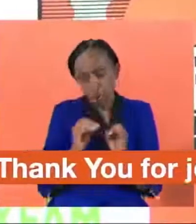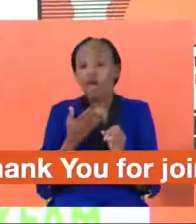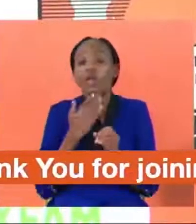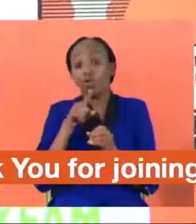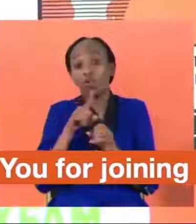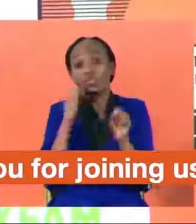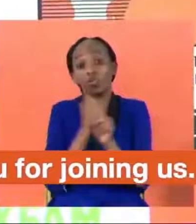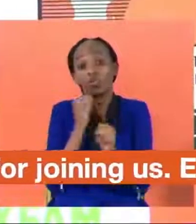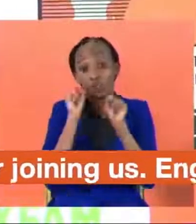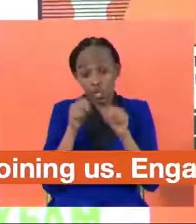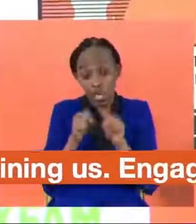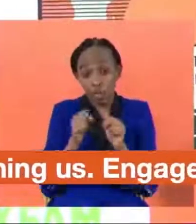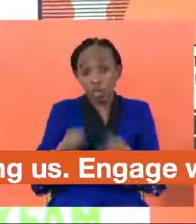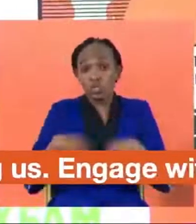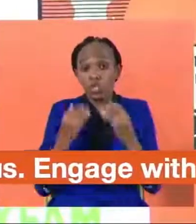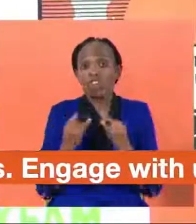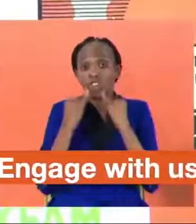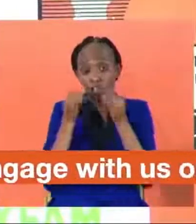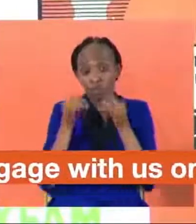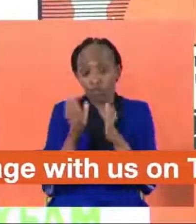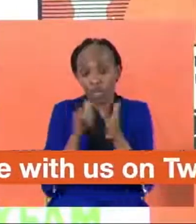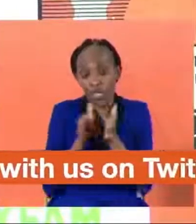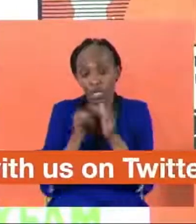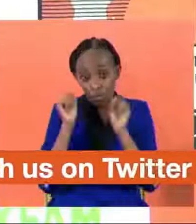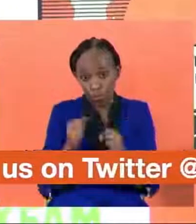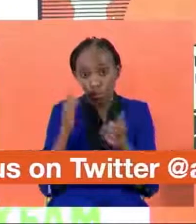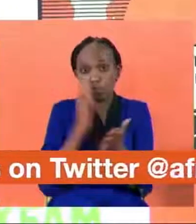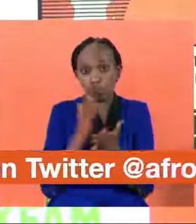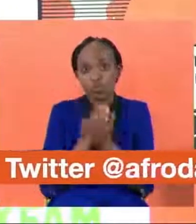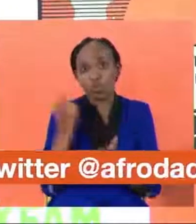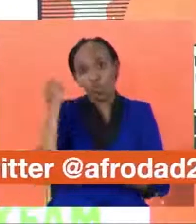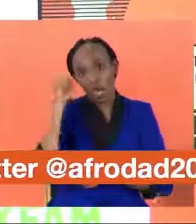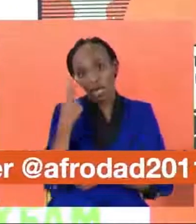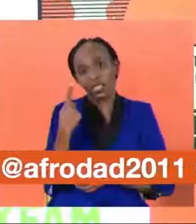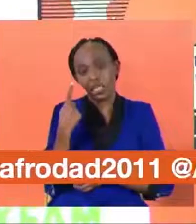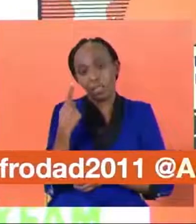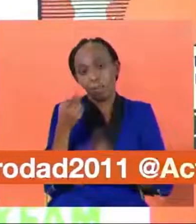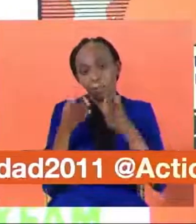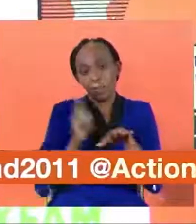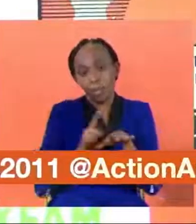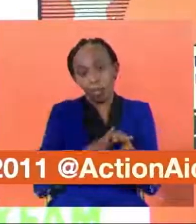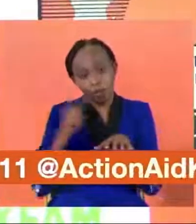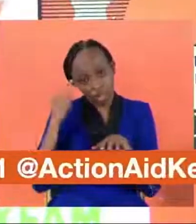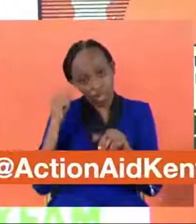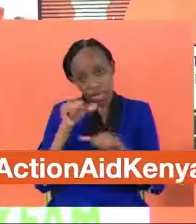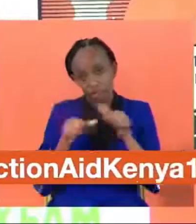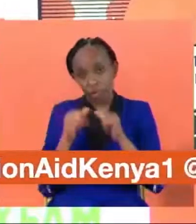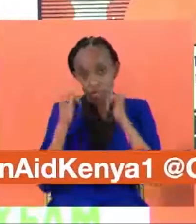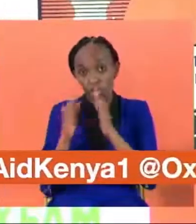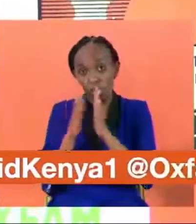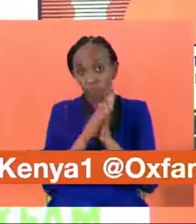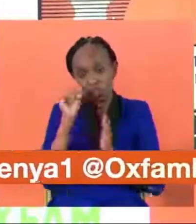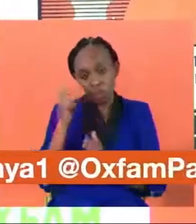able to relay this information in a way that I can really, really understand. So when you're thinking about your news stories, you